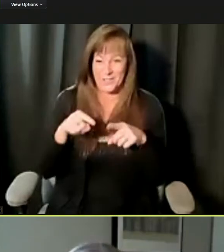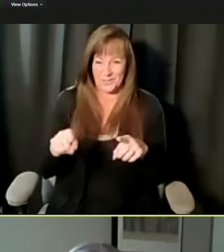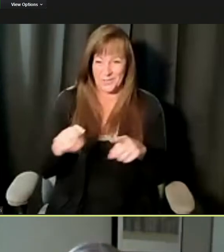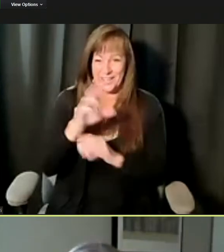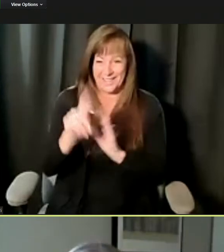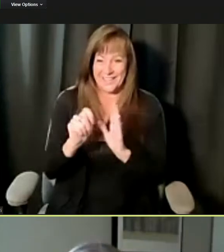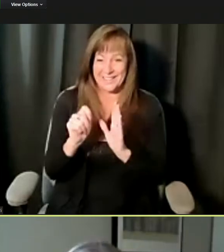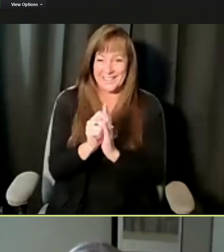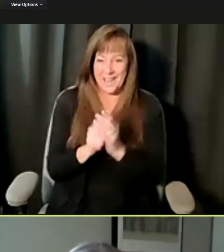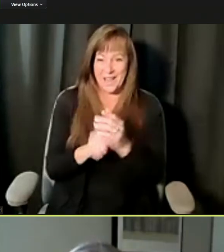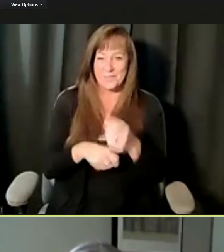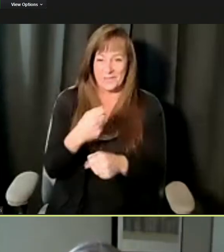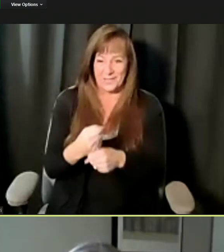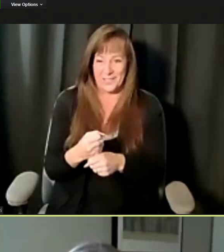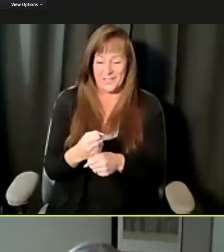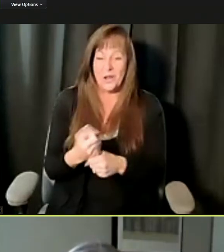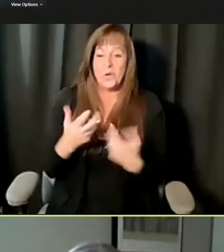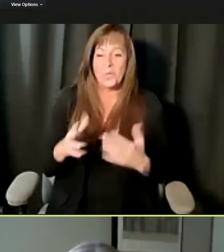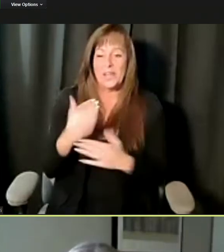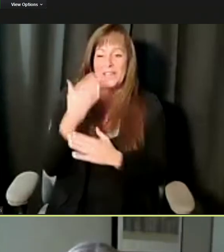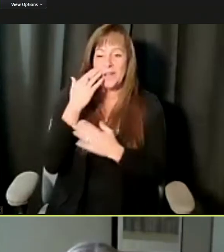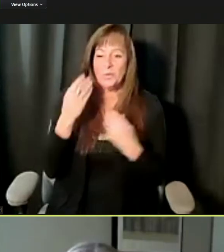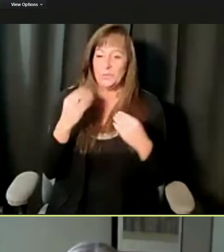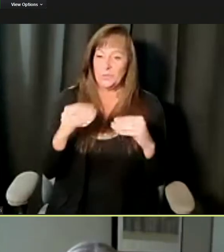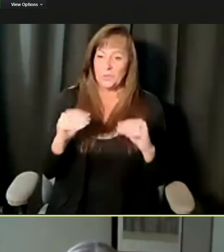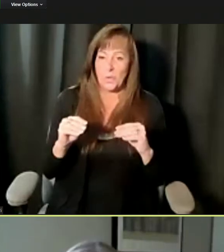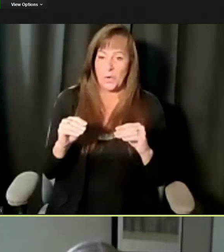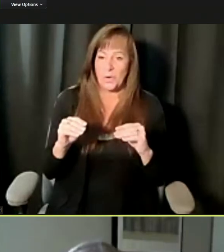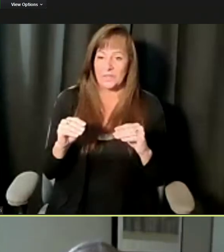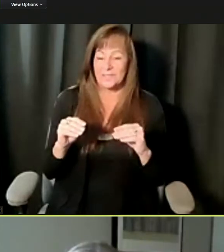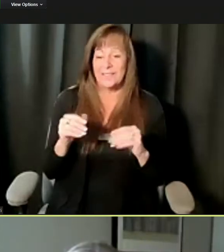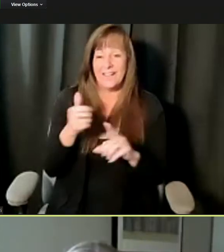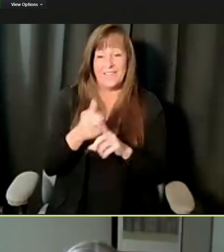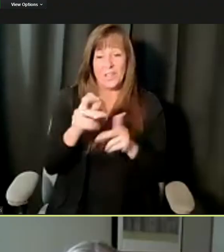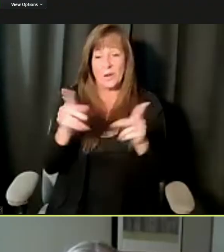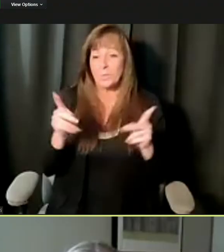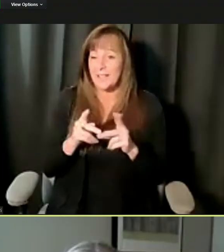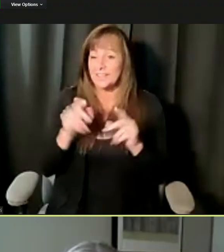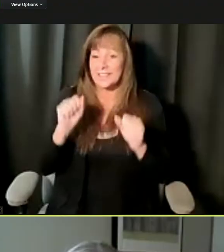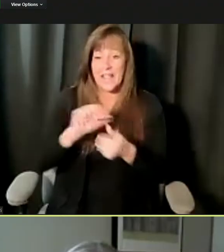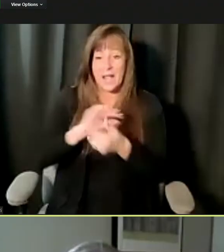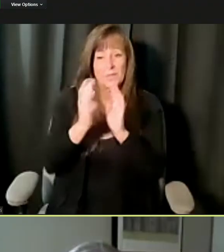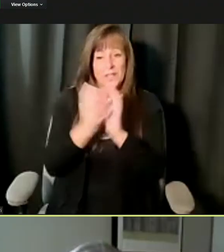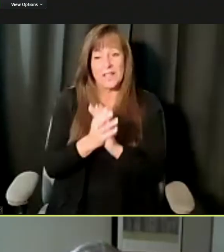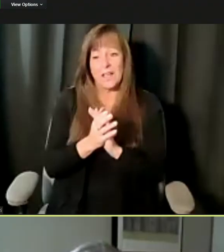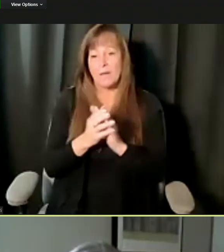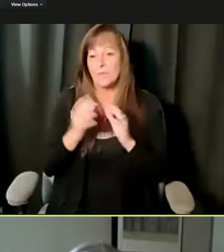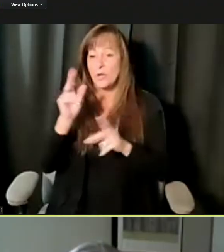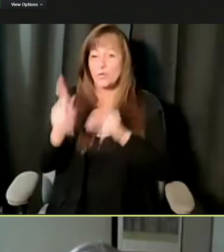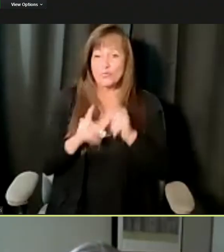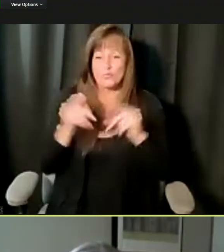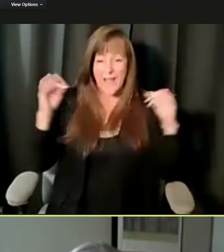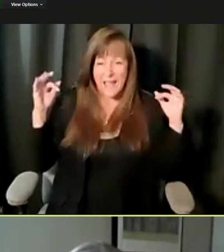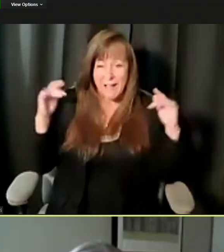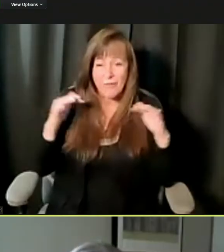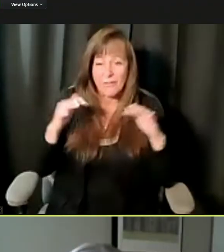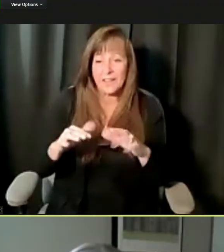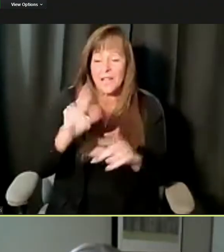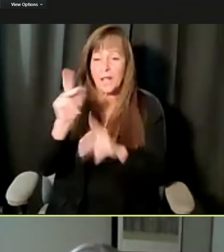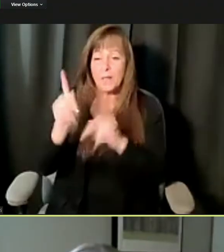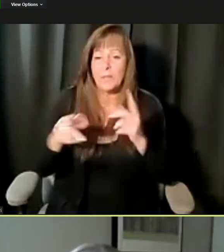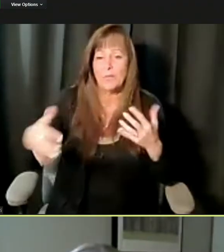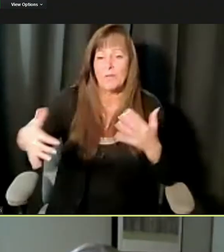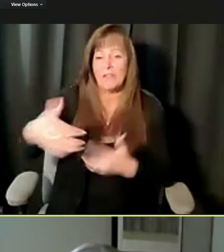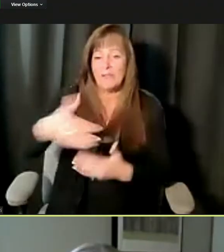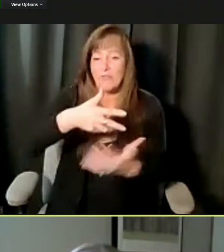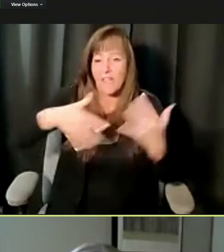we know that stores are places that can be crowded. There's lots of people interacting there. Some of those